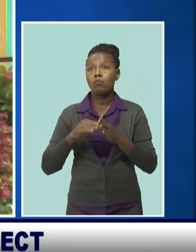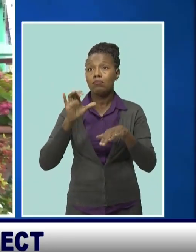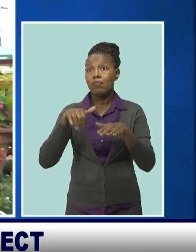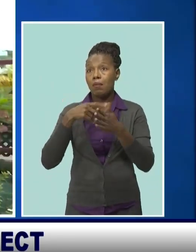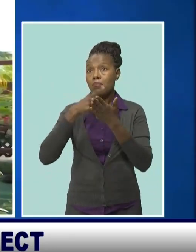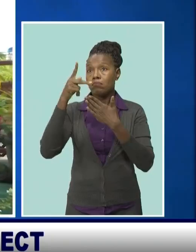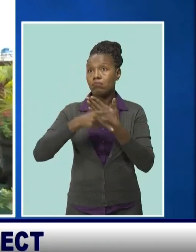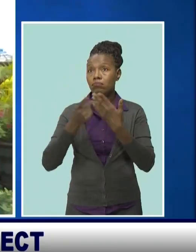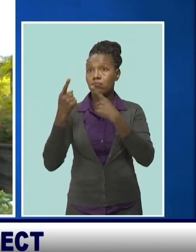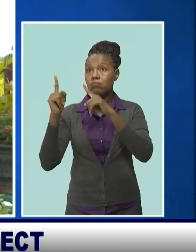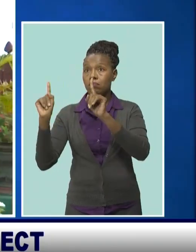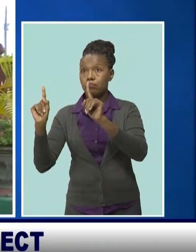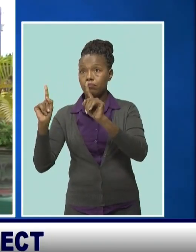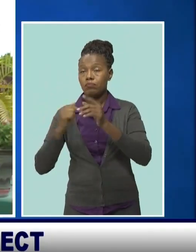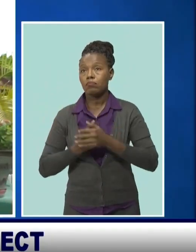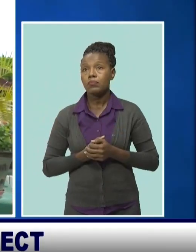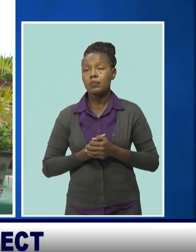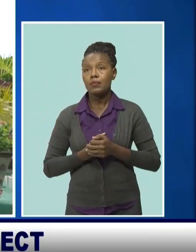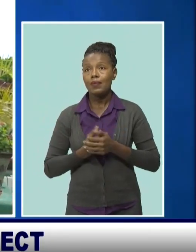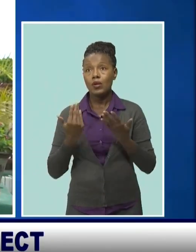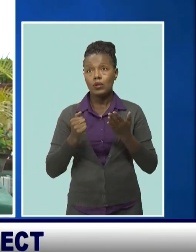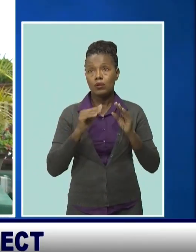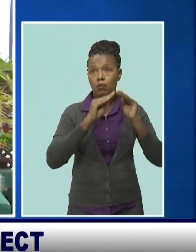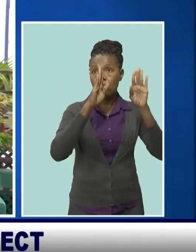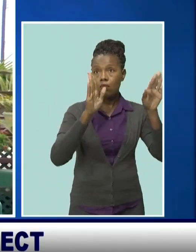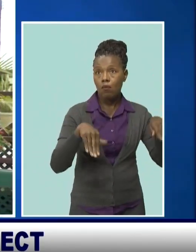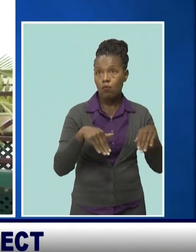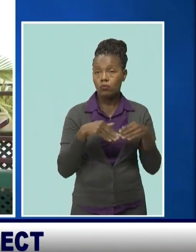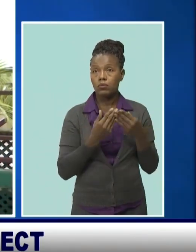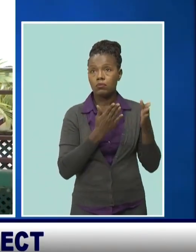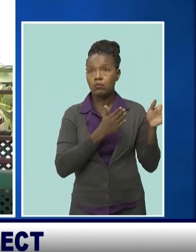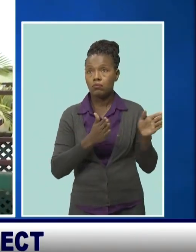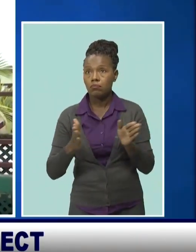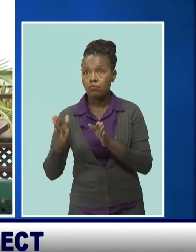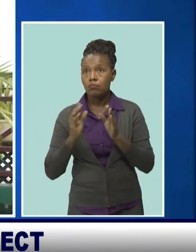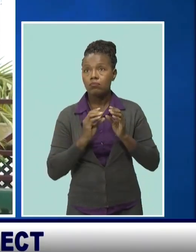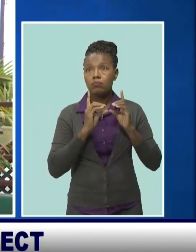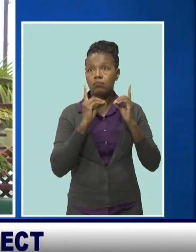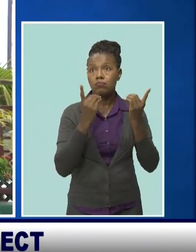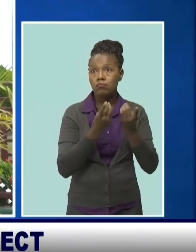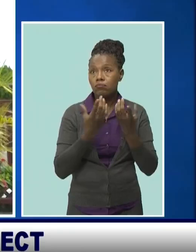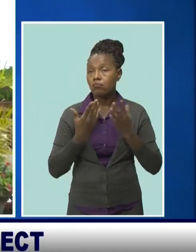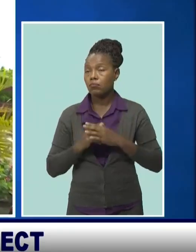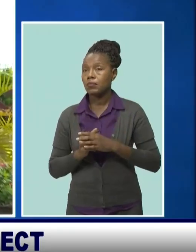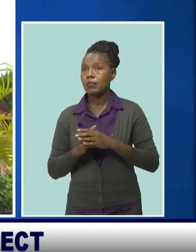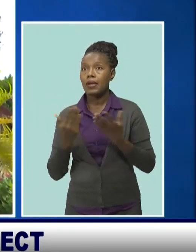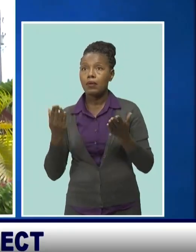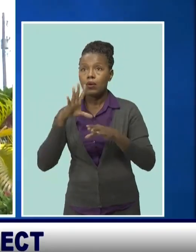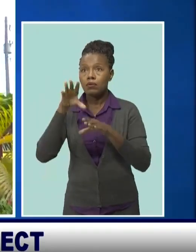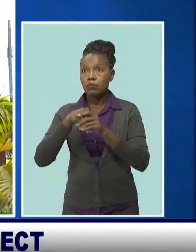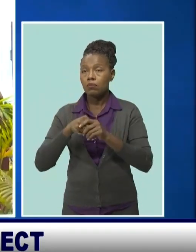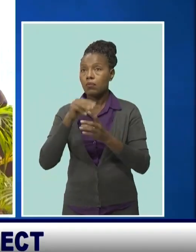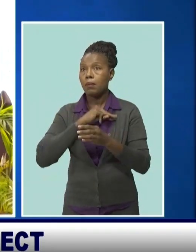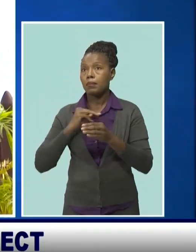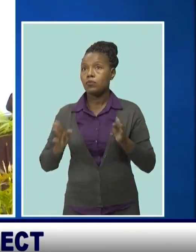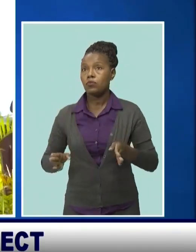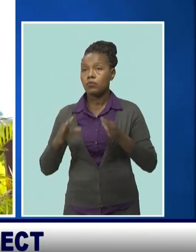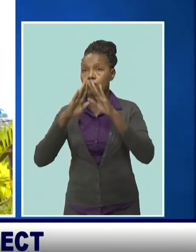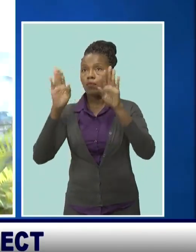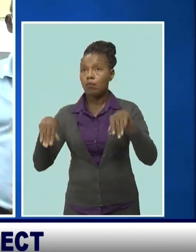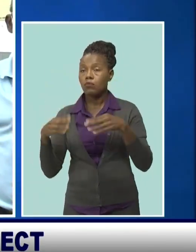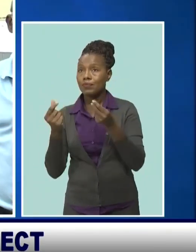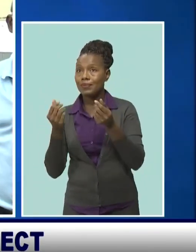parliamentary representative and our housing planning division within the Ministry of Housing, Lands and Maintenance and National Housing to